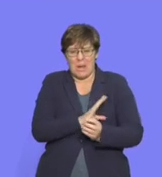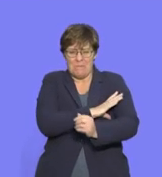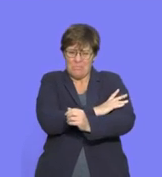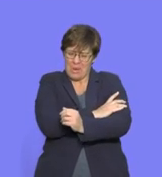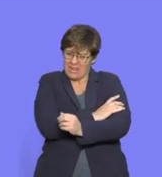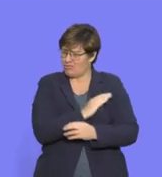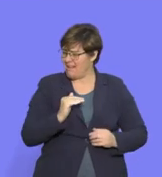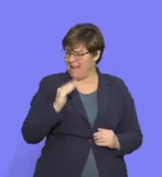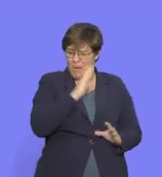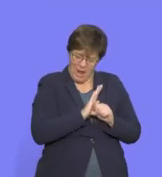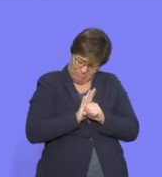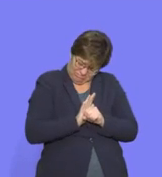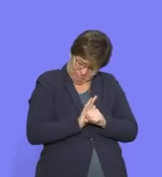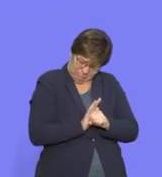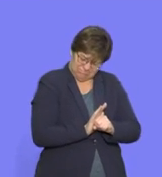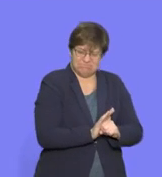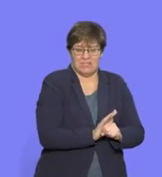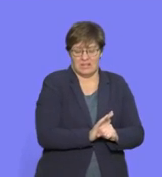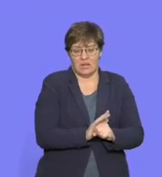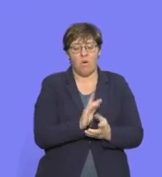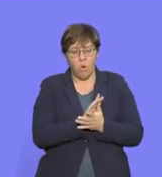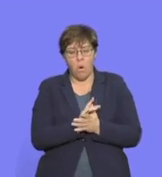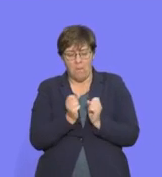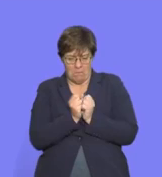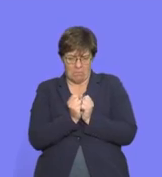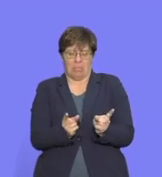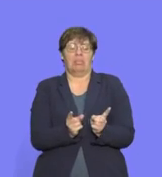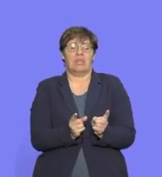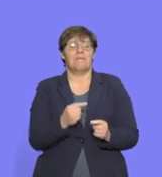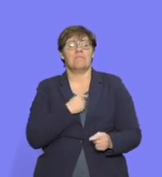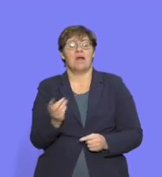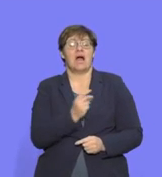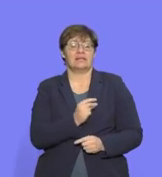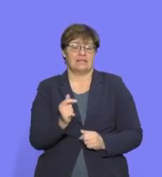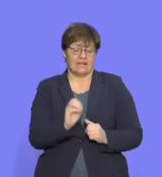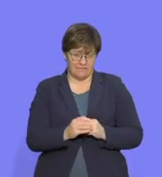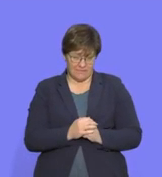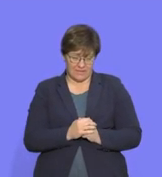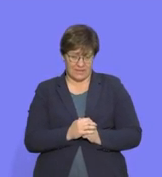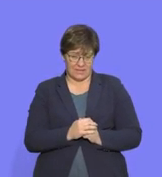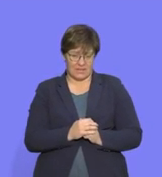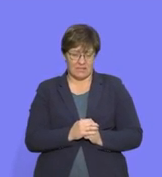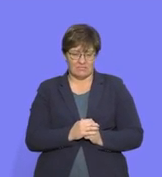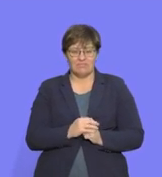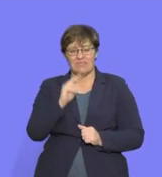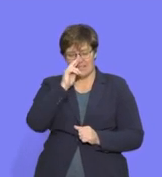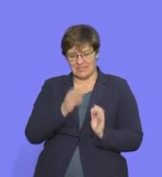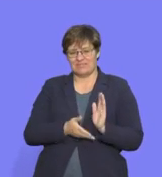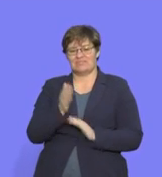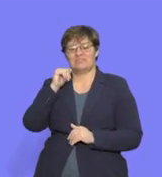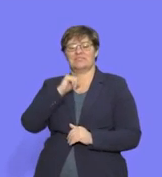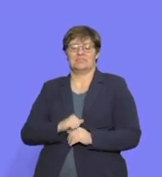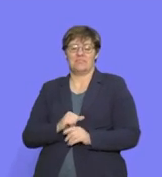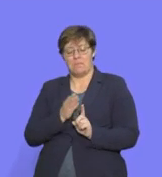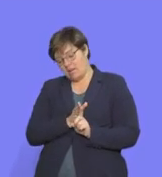blood, or it causes it to burst, and then we have a heart attack, right? And that's where we need to have all the